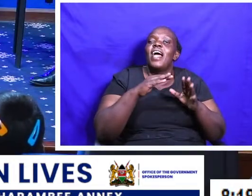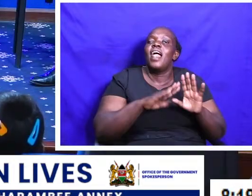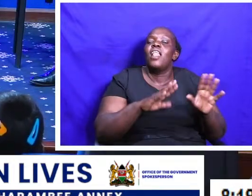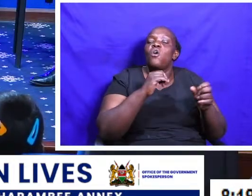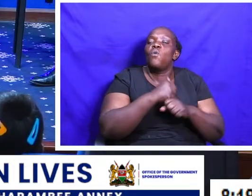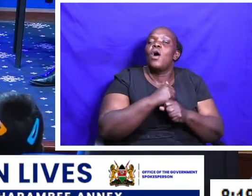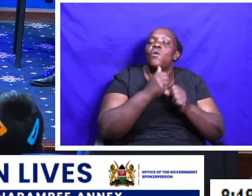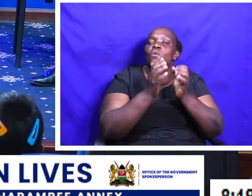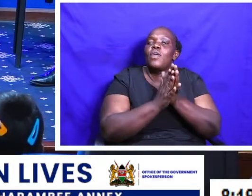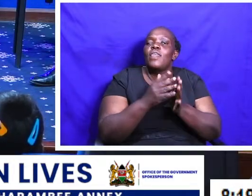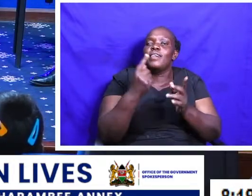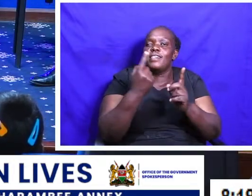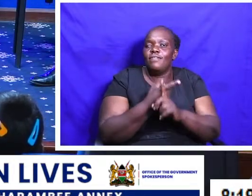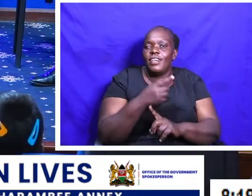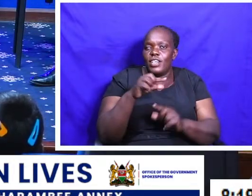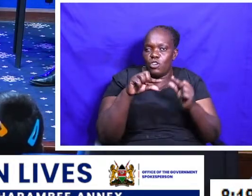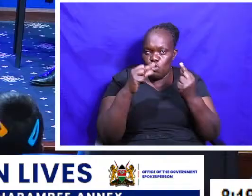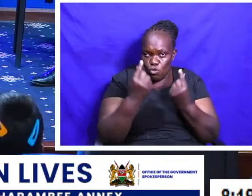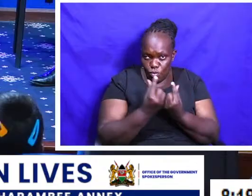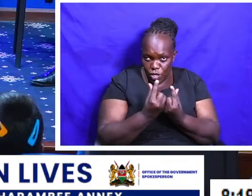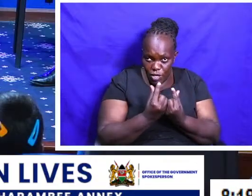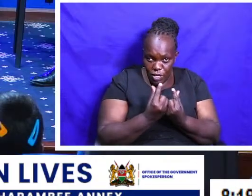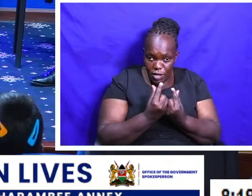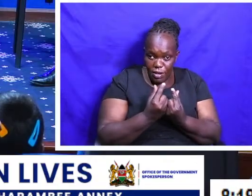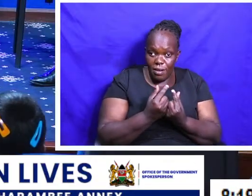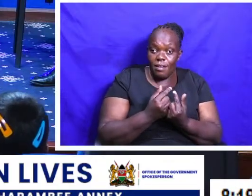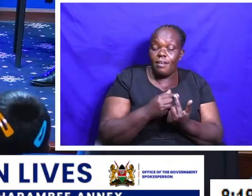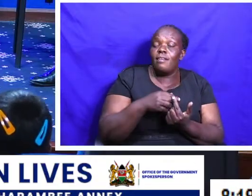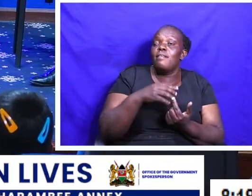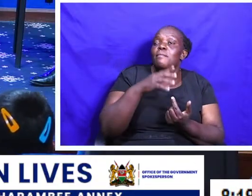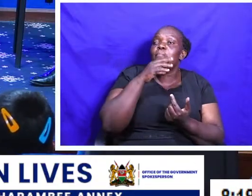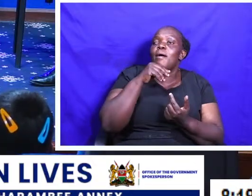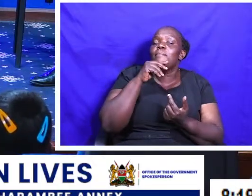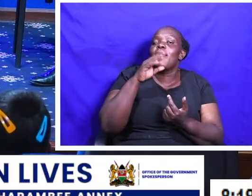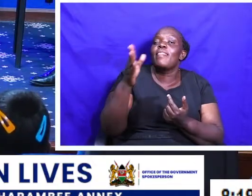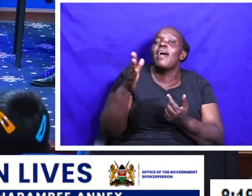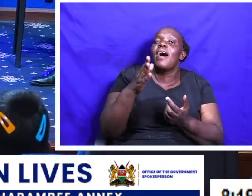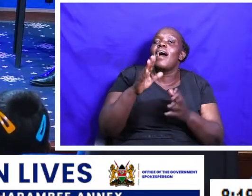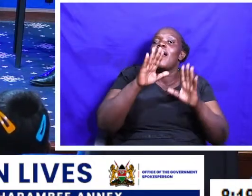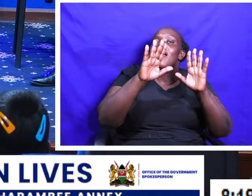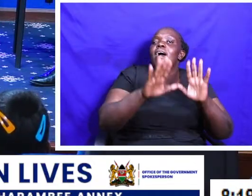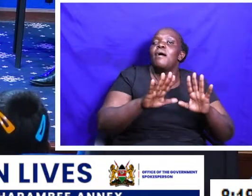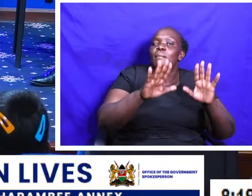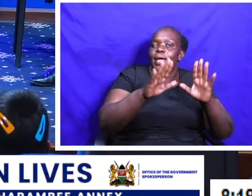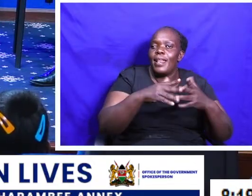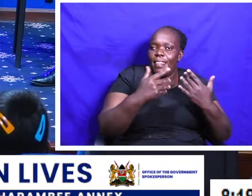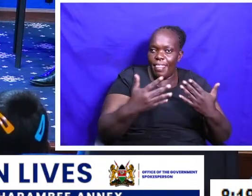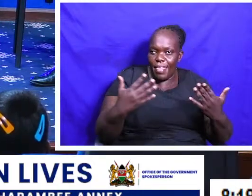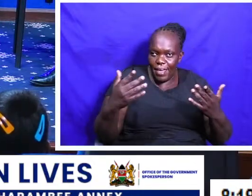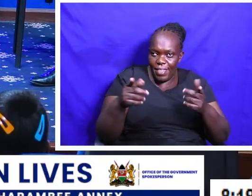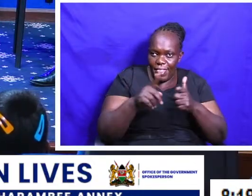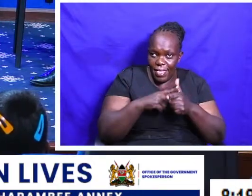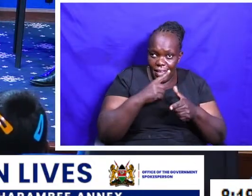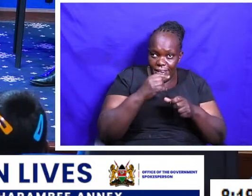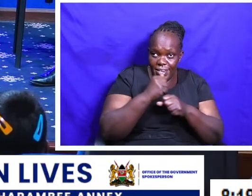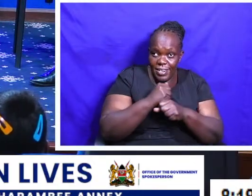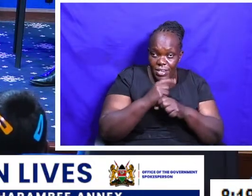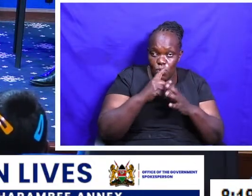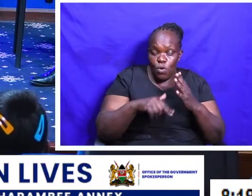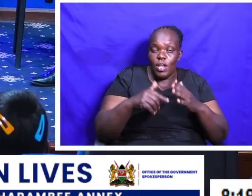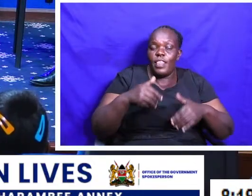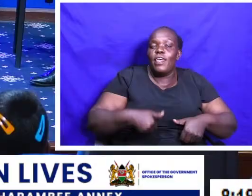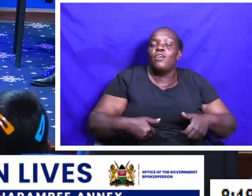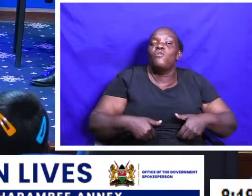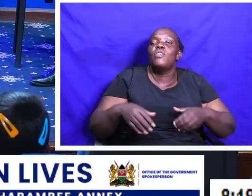worked with different groups. Even when Baba used to be part of his campaign teams. I did